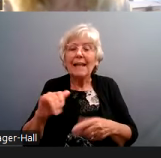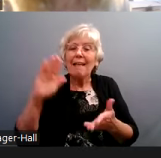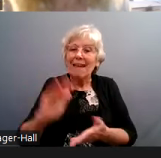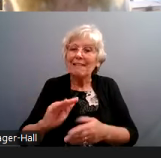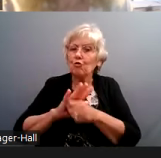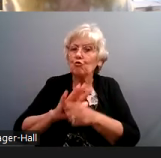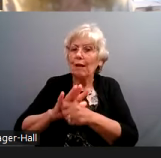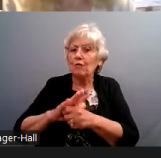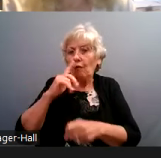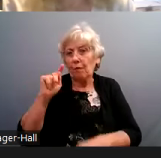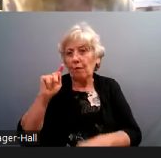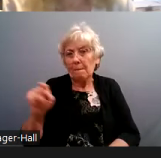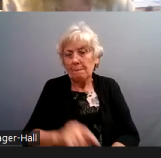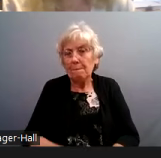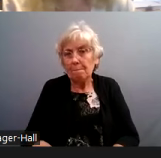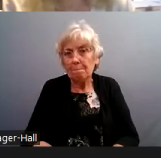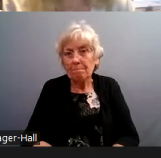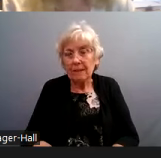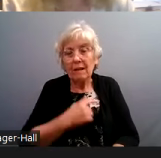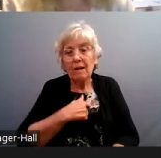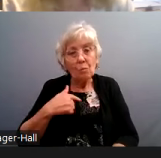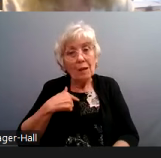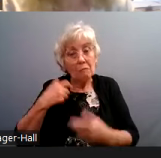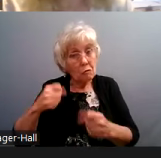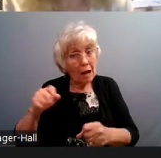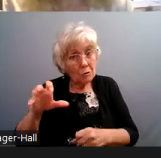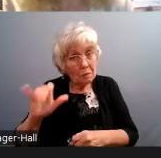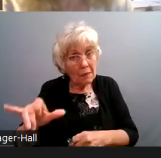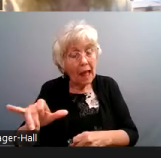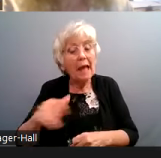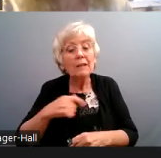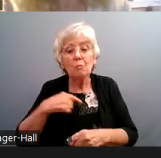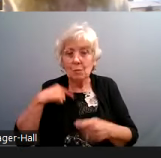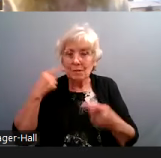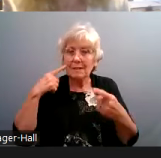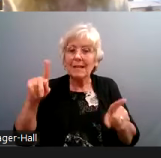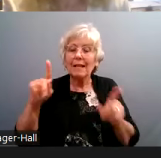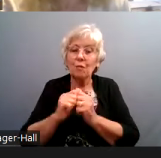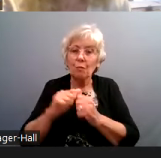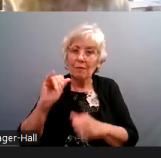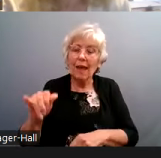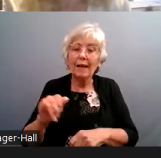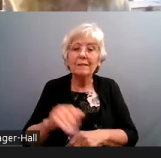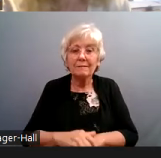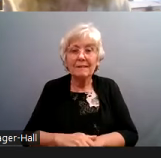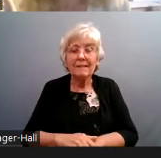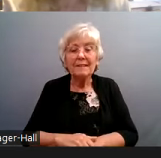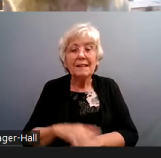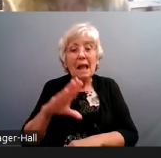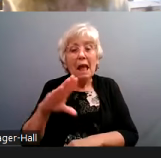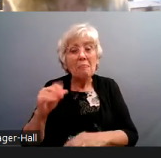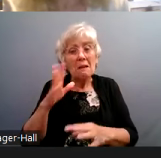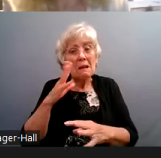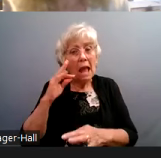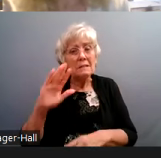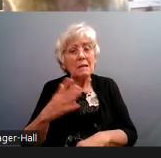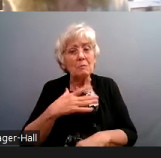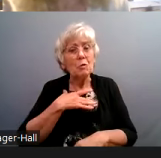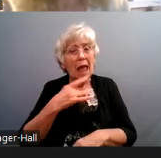them. So we've tried that and have been successful with that. And the staff seems to really like that,